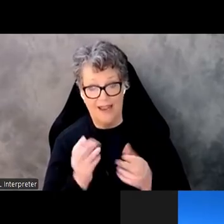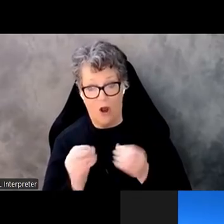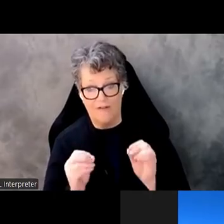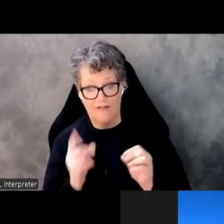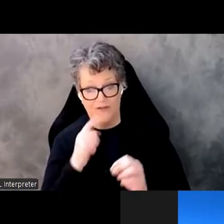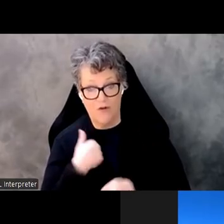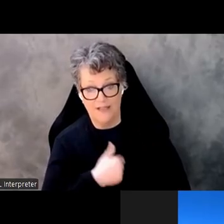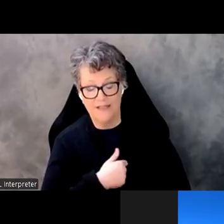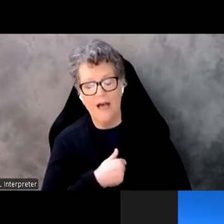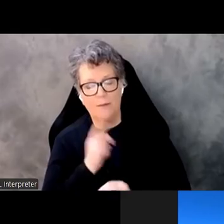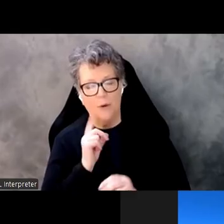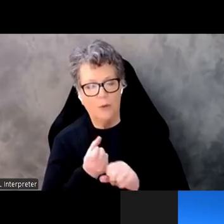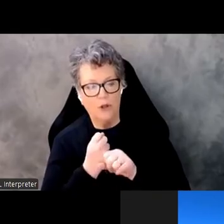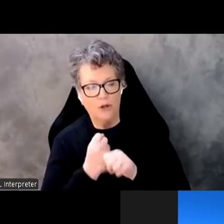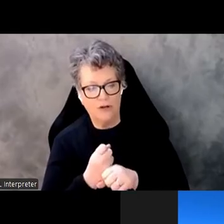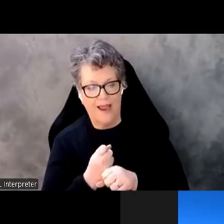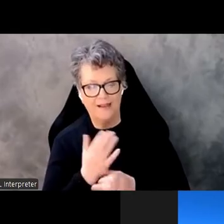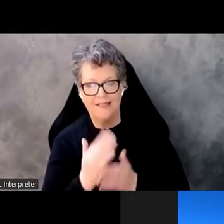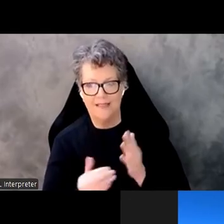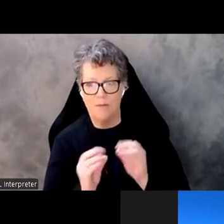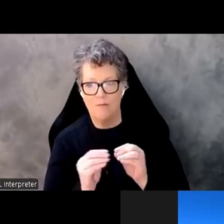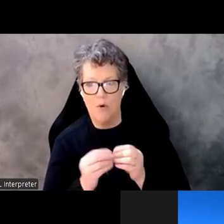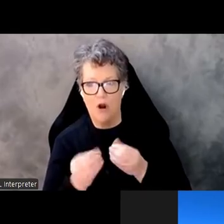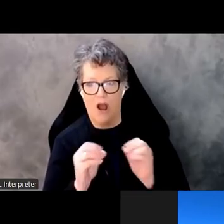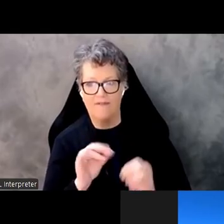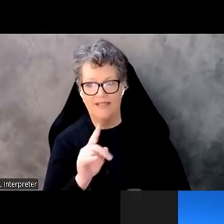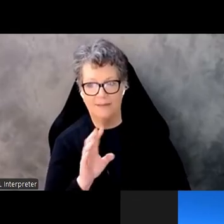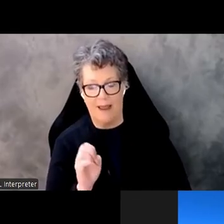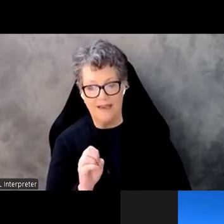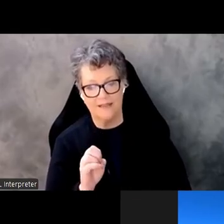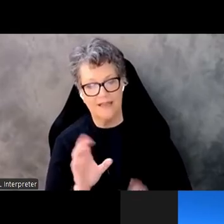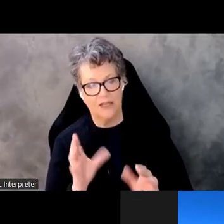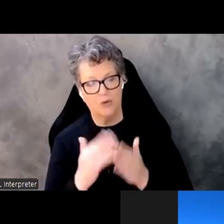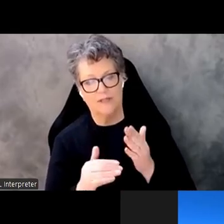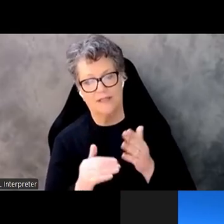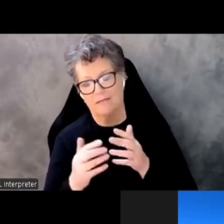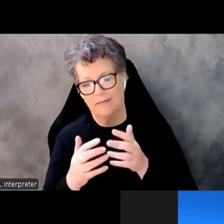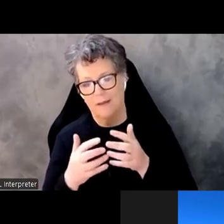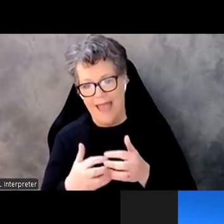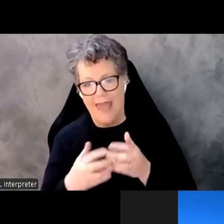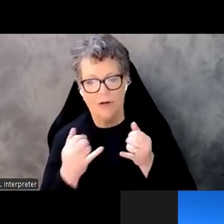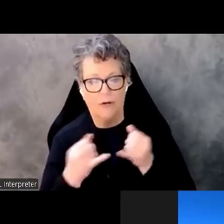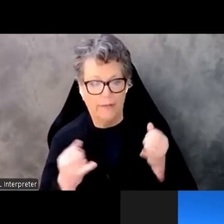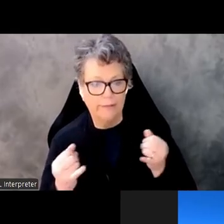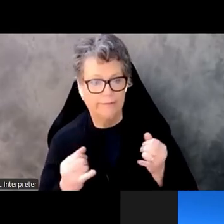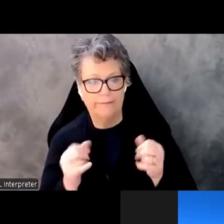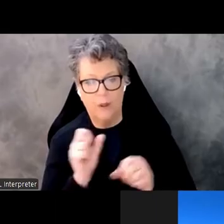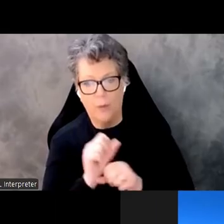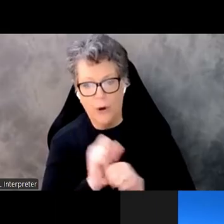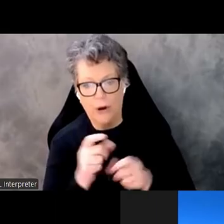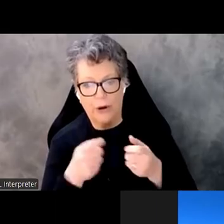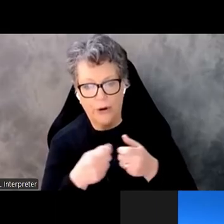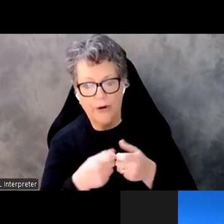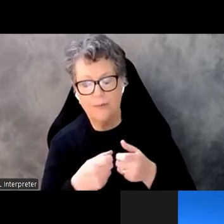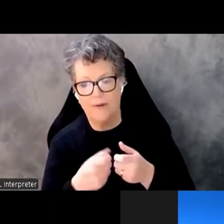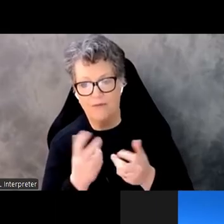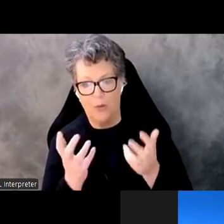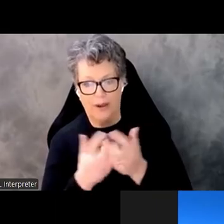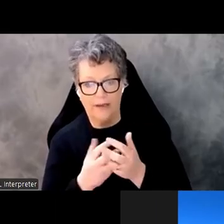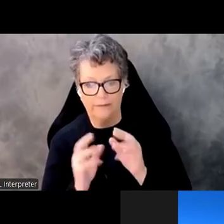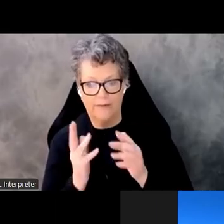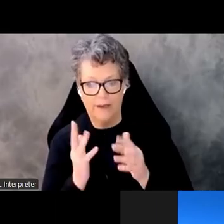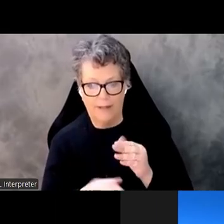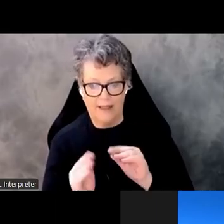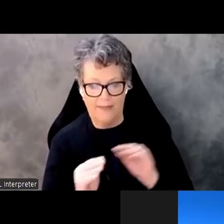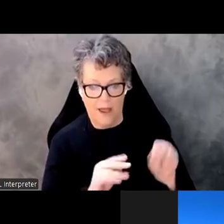we are going to create some additional office space and need to do some mechanical and electrical work before we can accommodate that move later this year. But I do